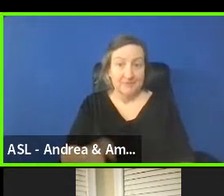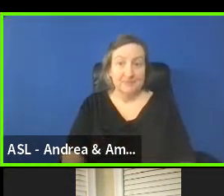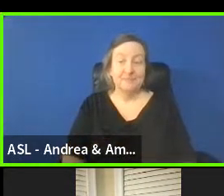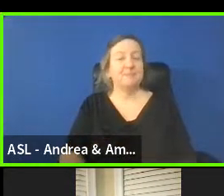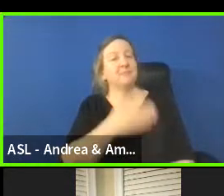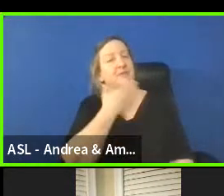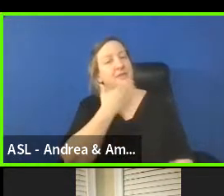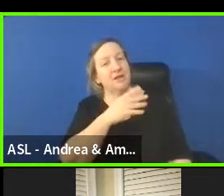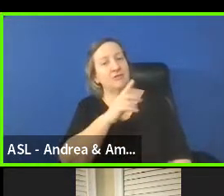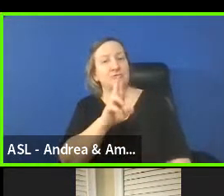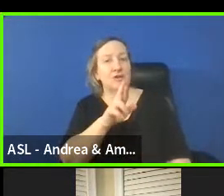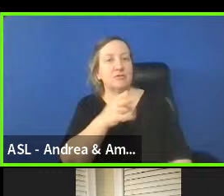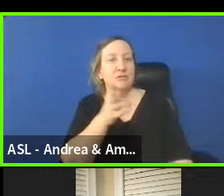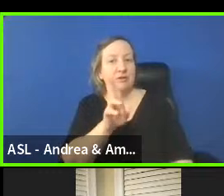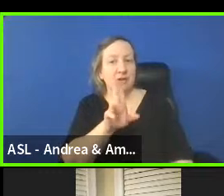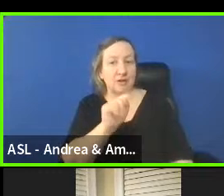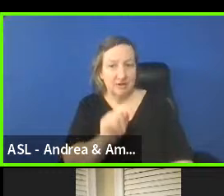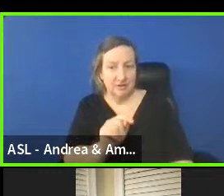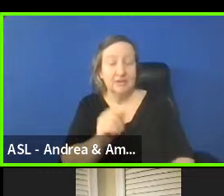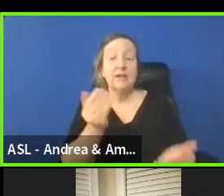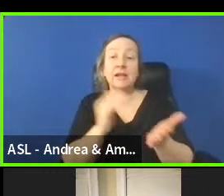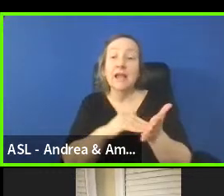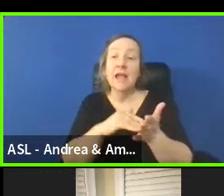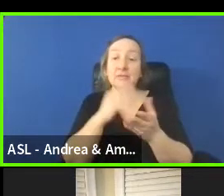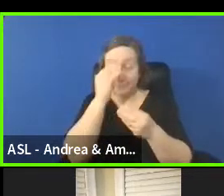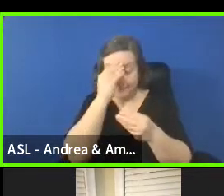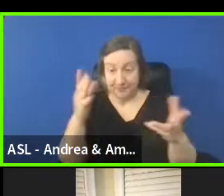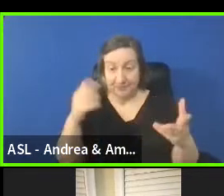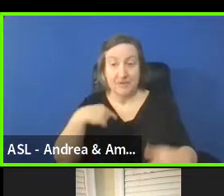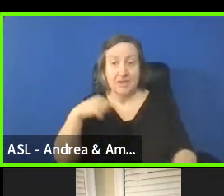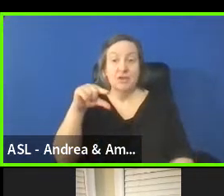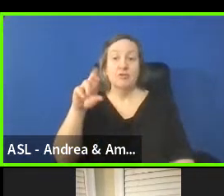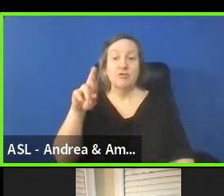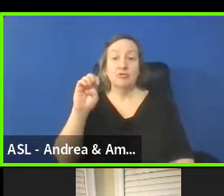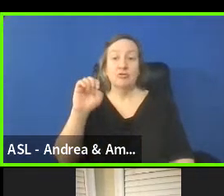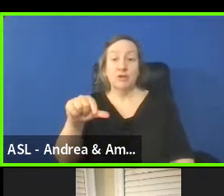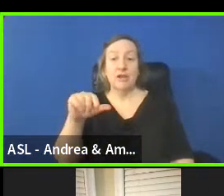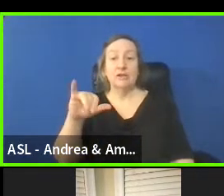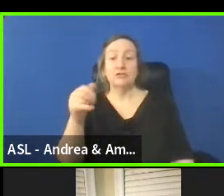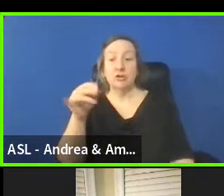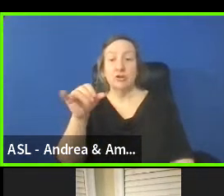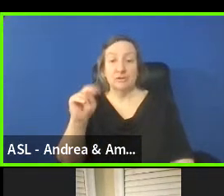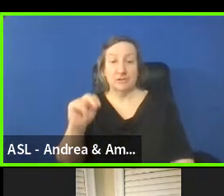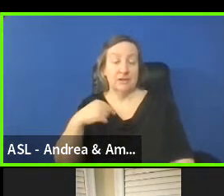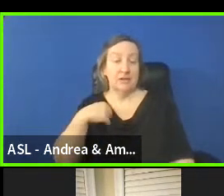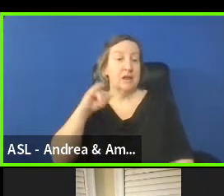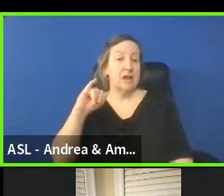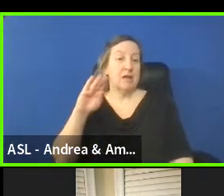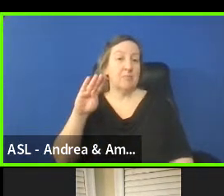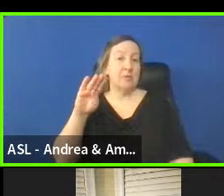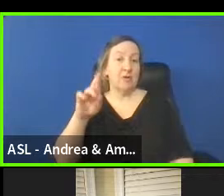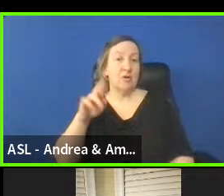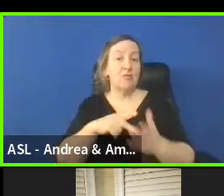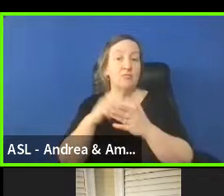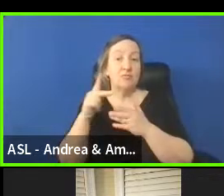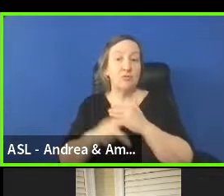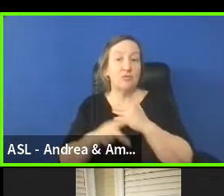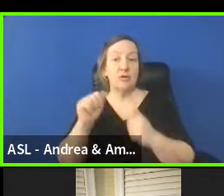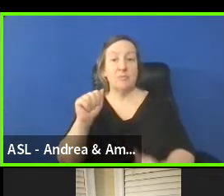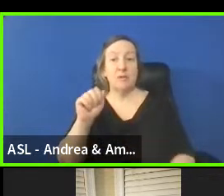Thank you, Dr. Hunt. Once again, for the record, my name is Greg Johnson. I am the IBR program